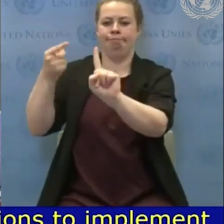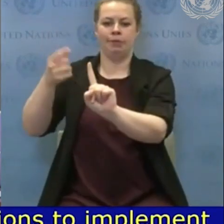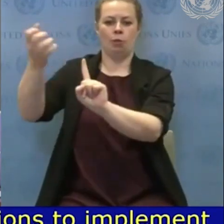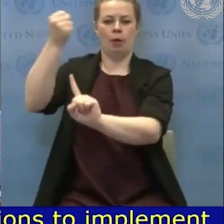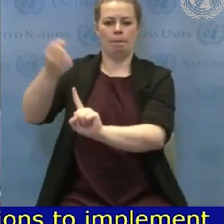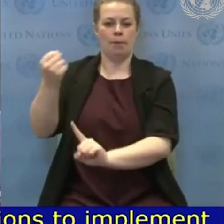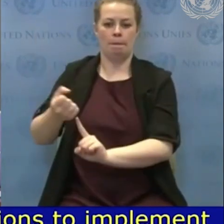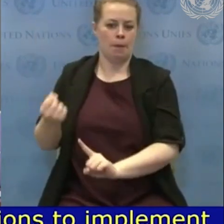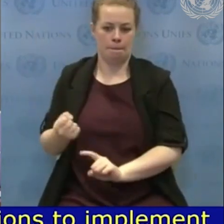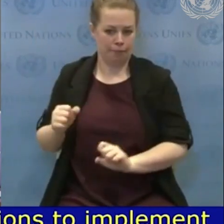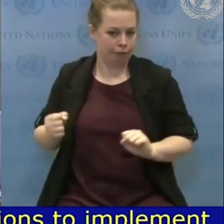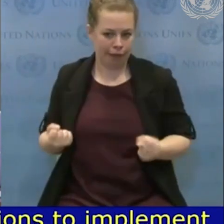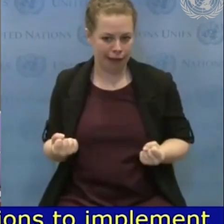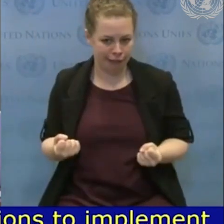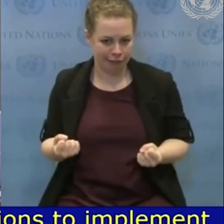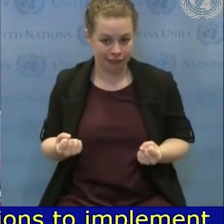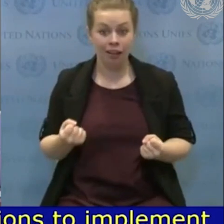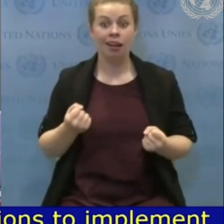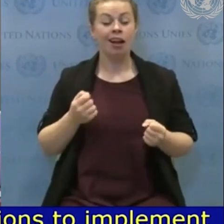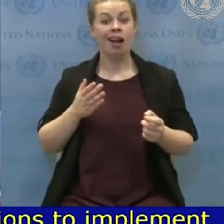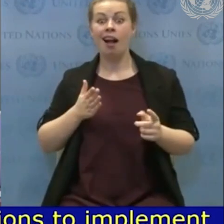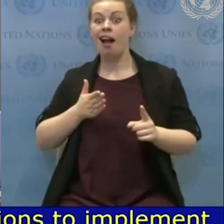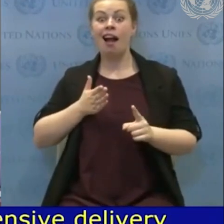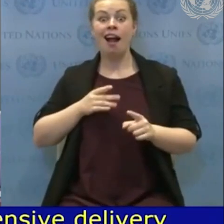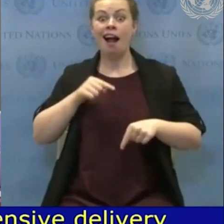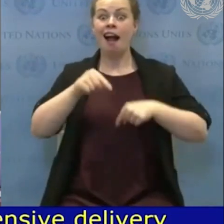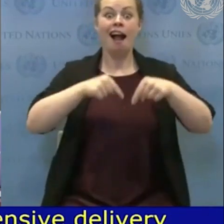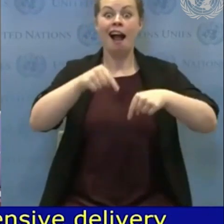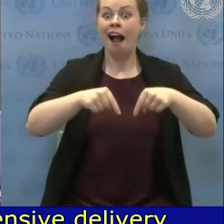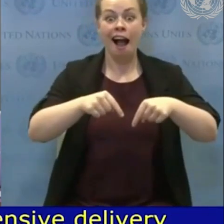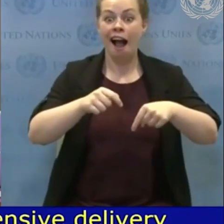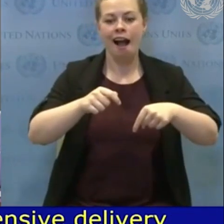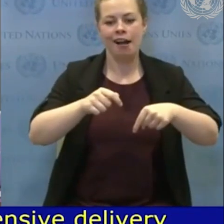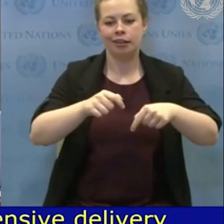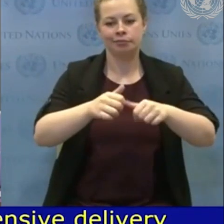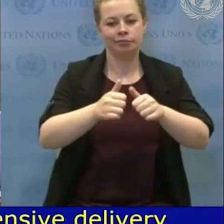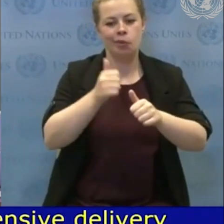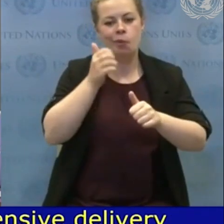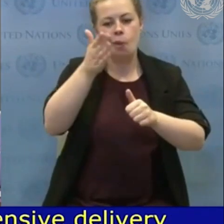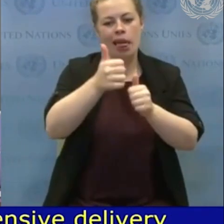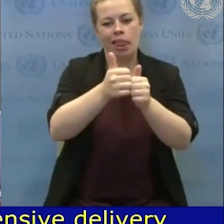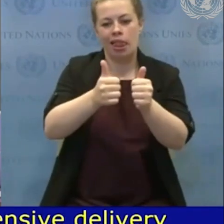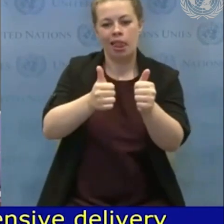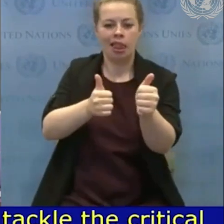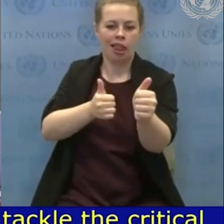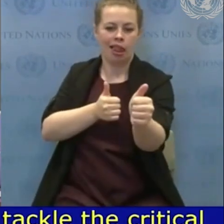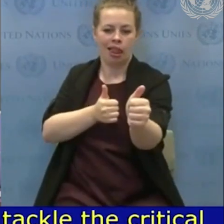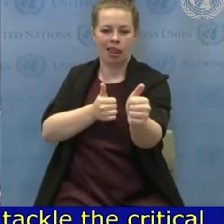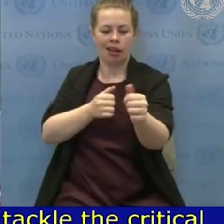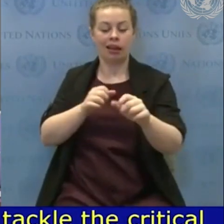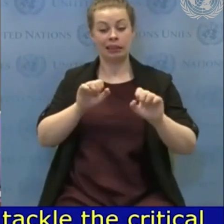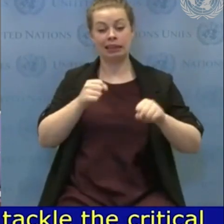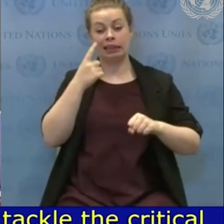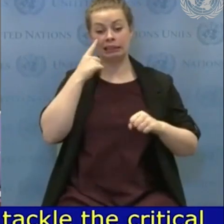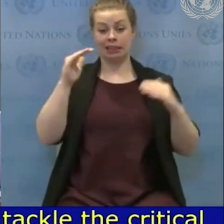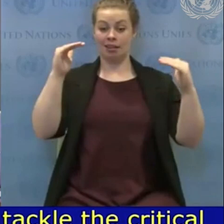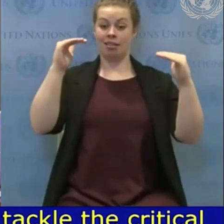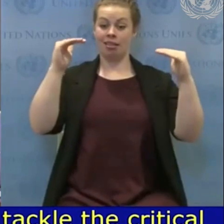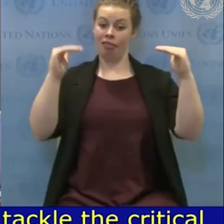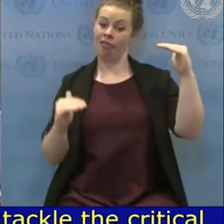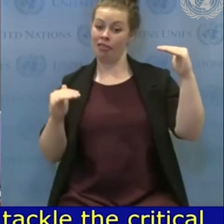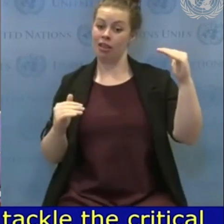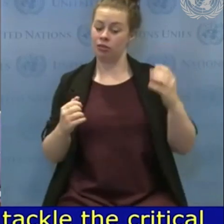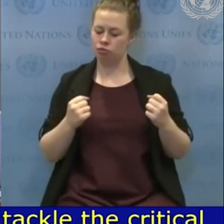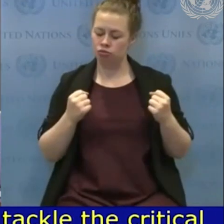to regression. There is lack of progress in tackling the multiple factors that lead to inequalities. Recent evidence from the UN